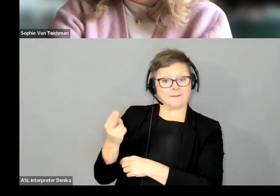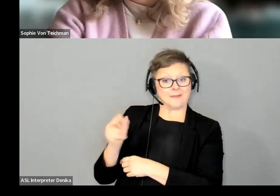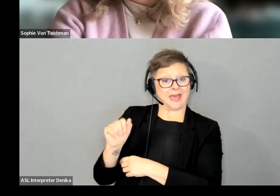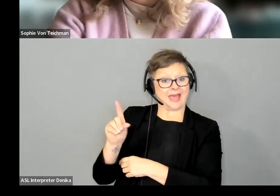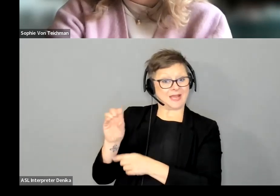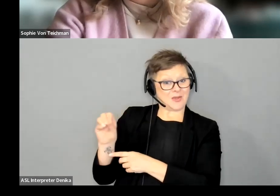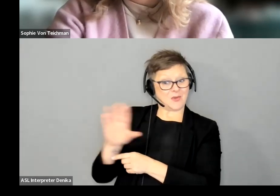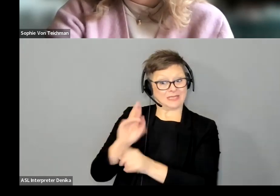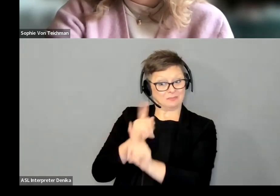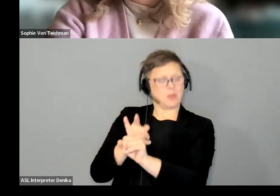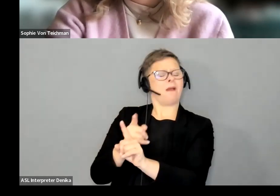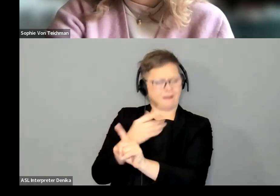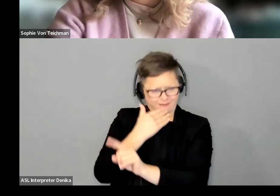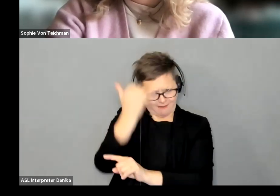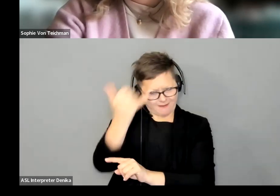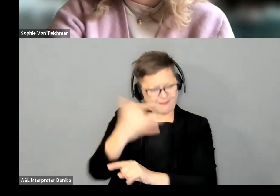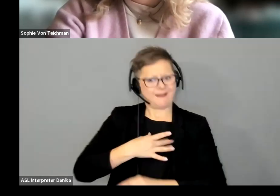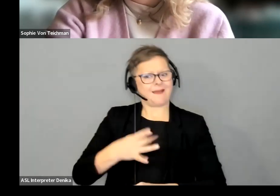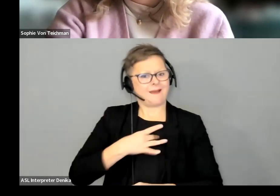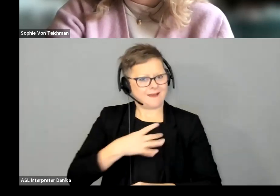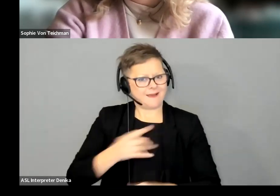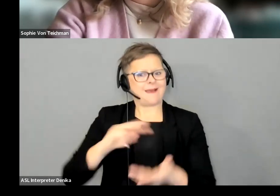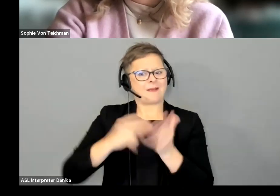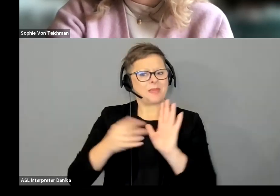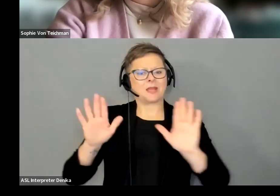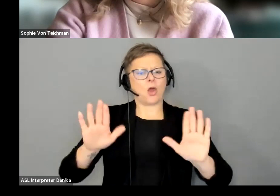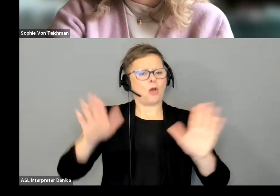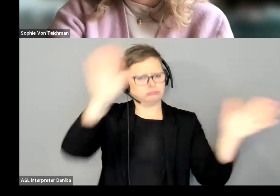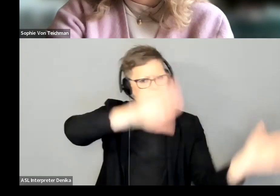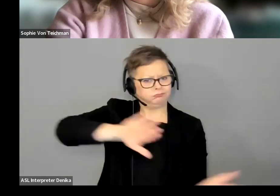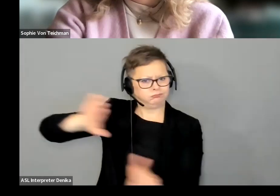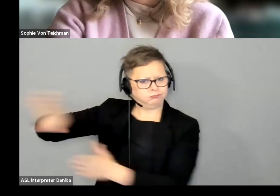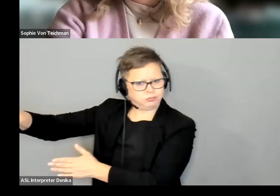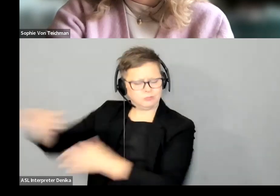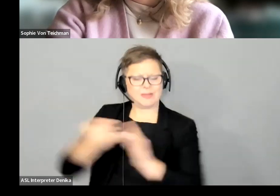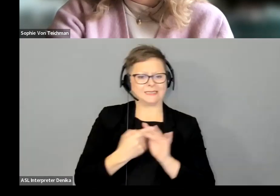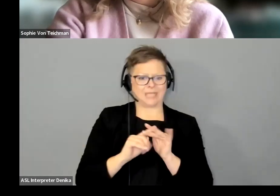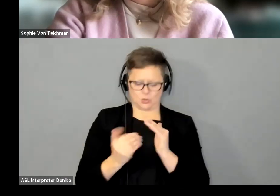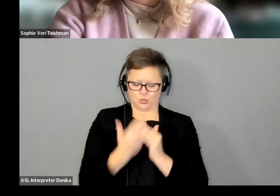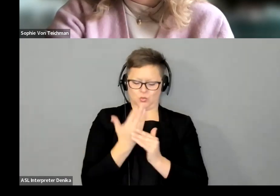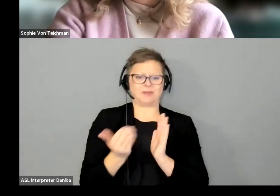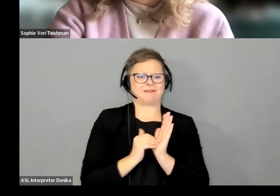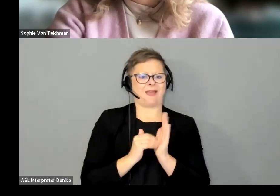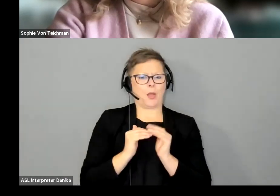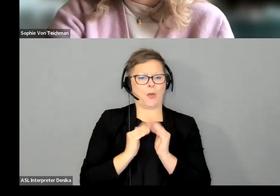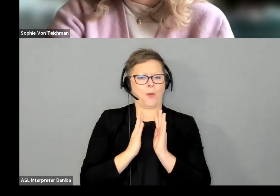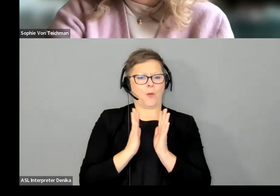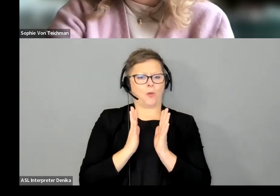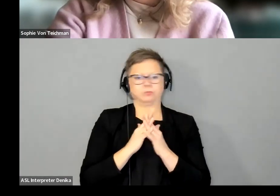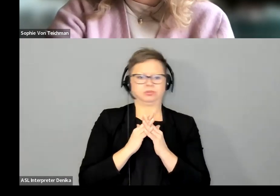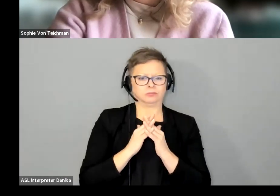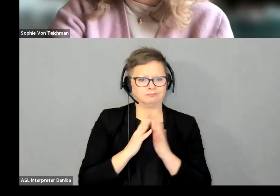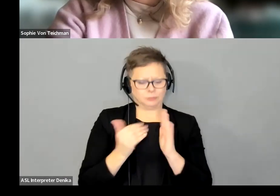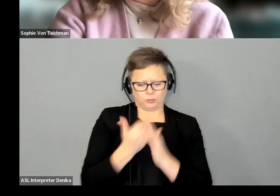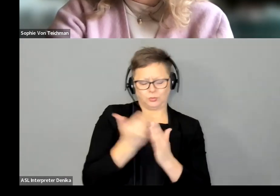way to go is to actually sort of step back and say, how, like, let's redesign this. Let's think about what